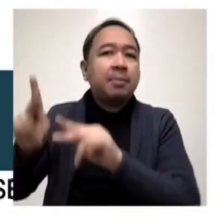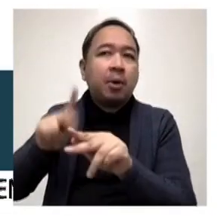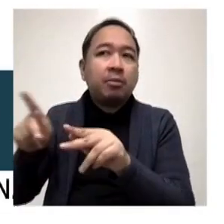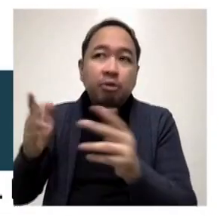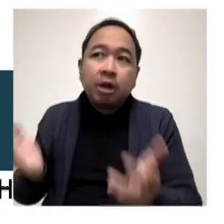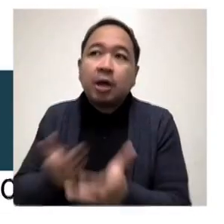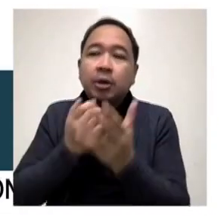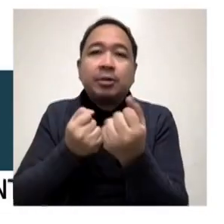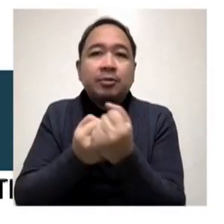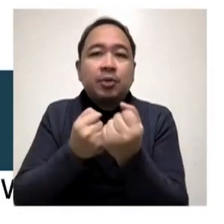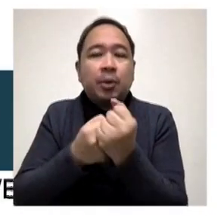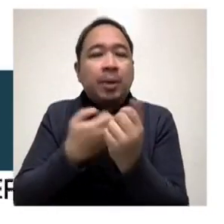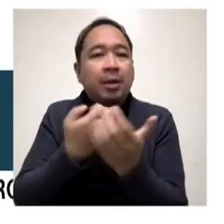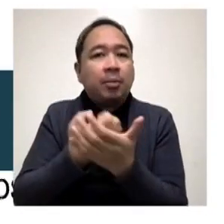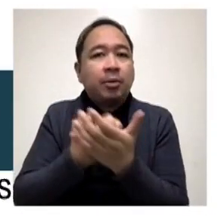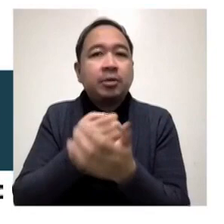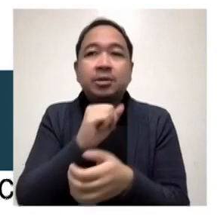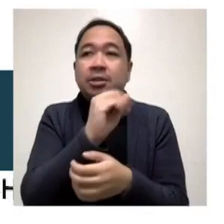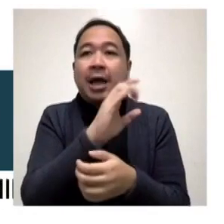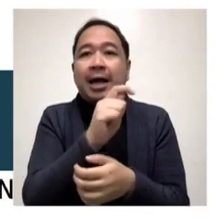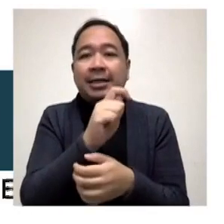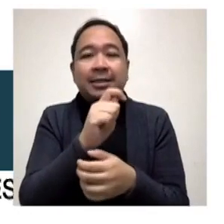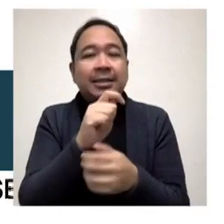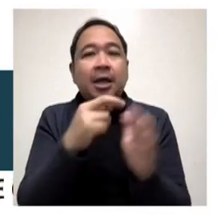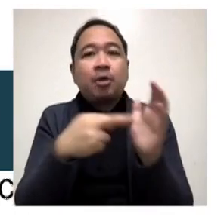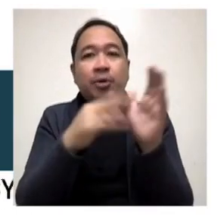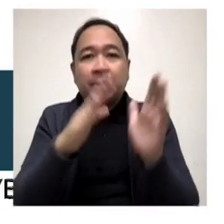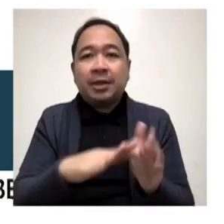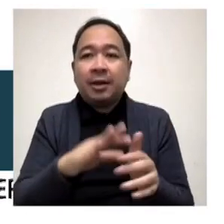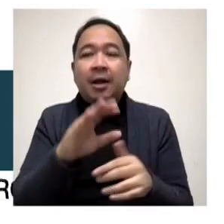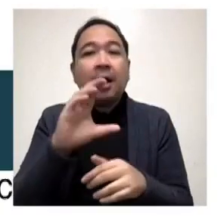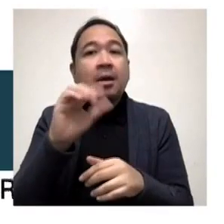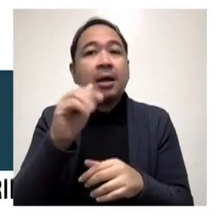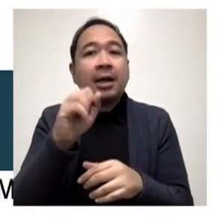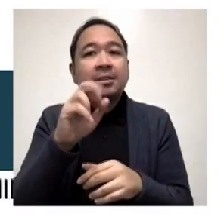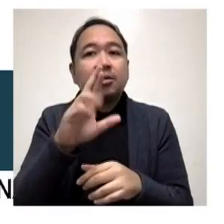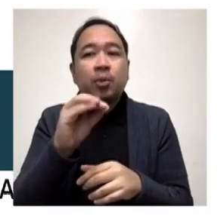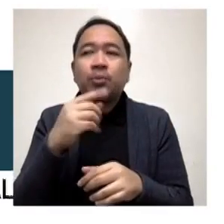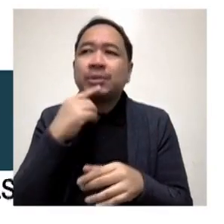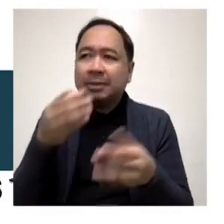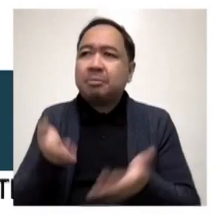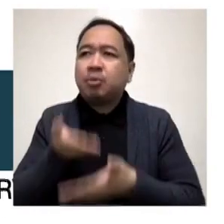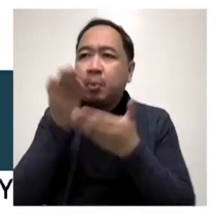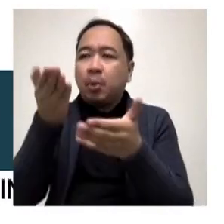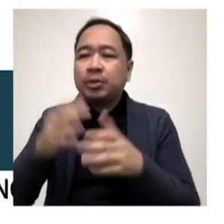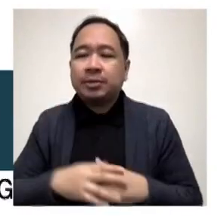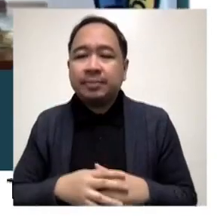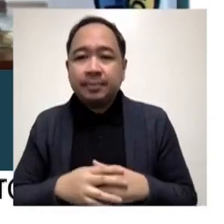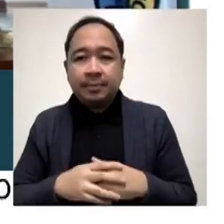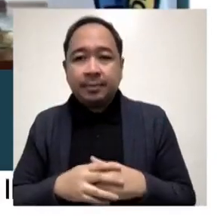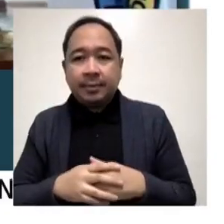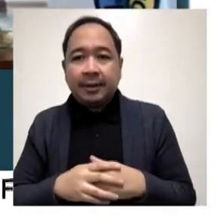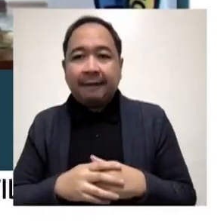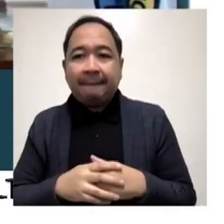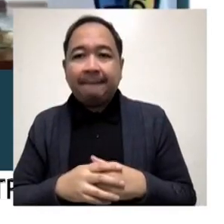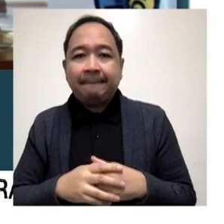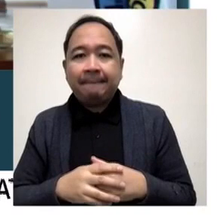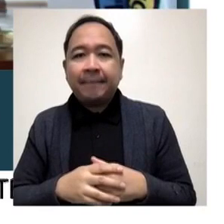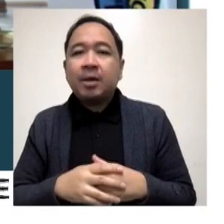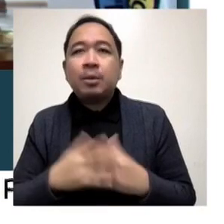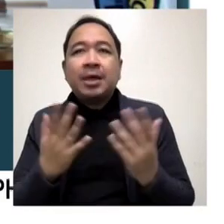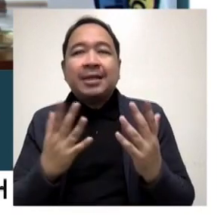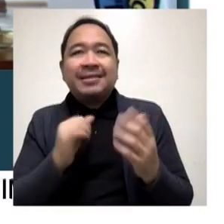ACT Teachers Party List Representative Franz Castro has been saying. Go ahead, Mayor. I am not privy to how the